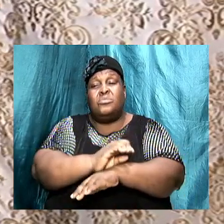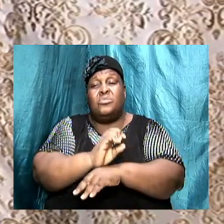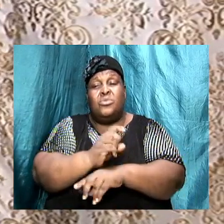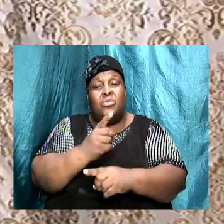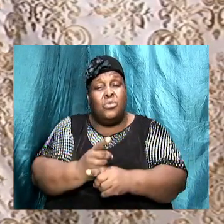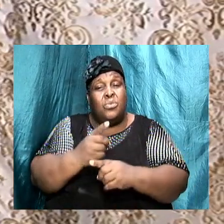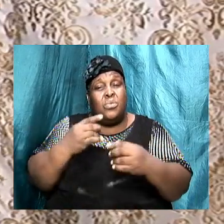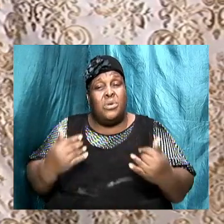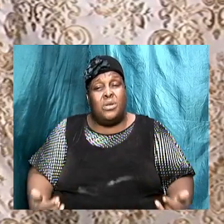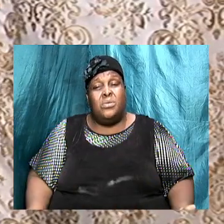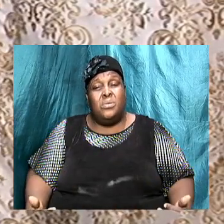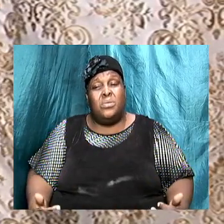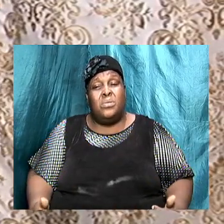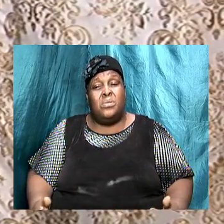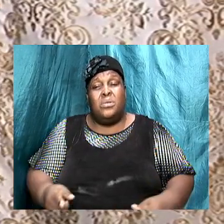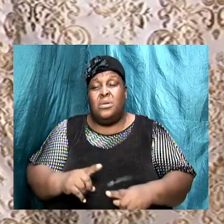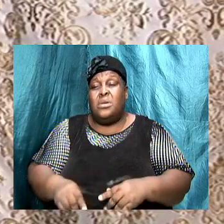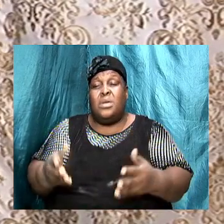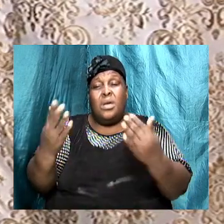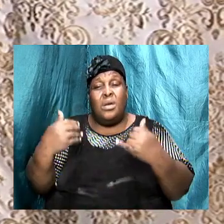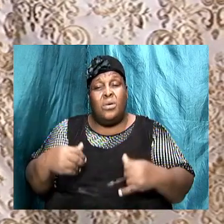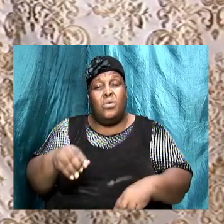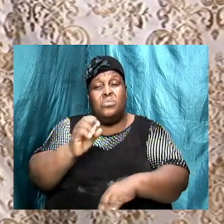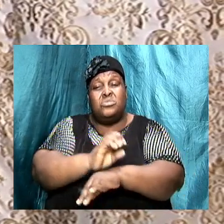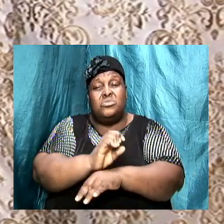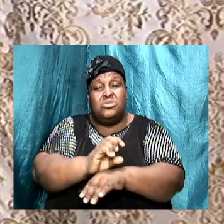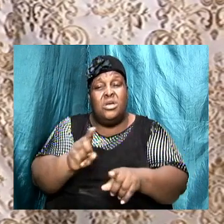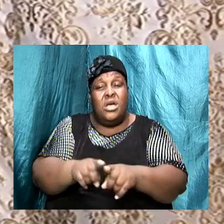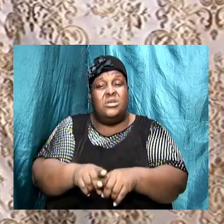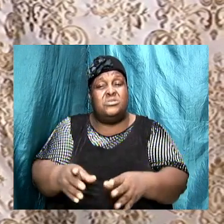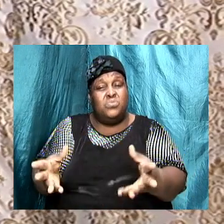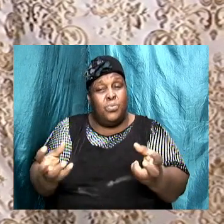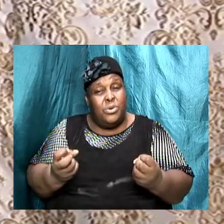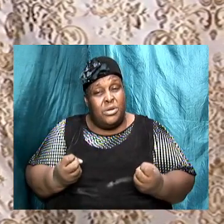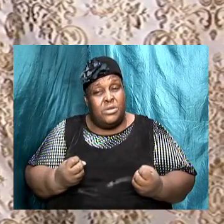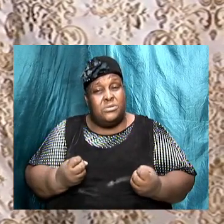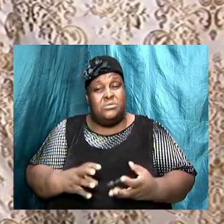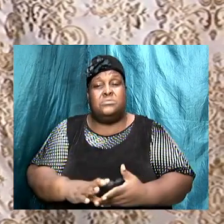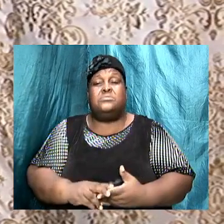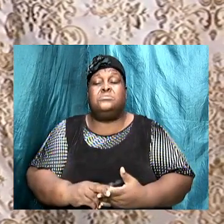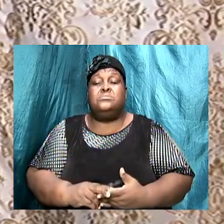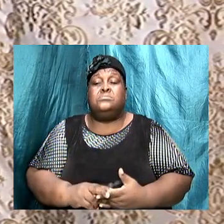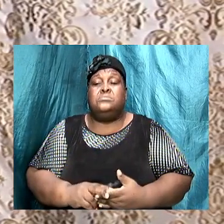now, we can't get to come to church as we want to.